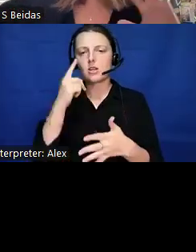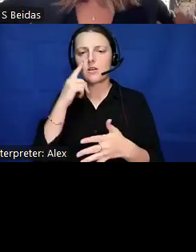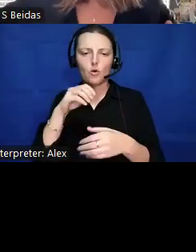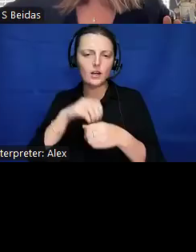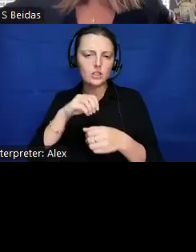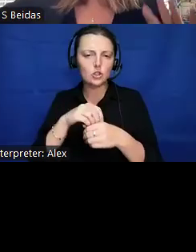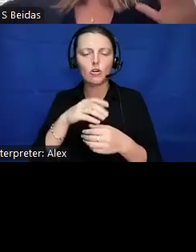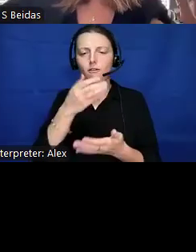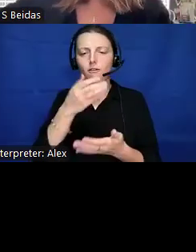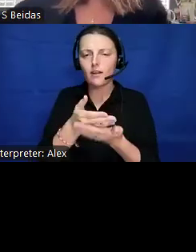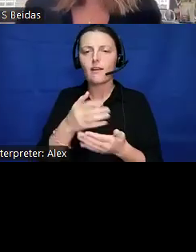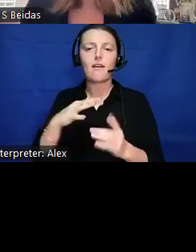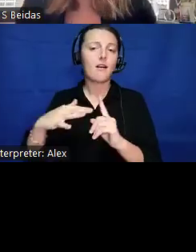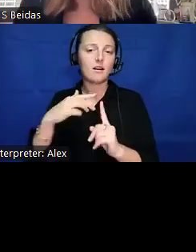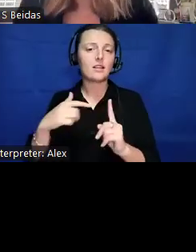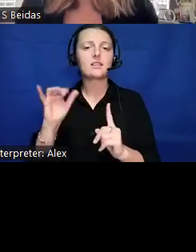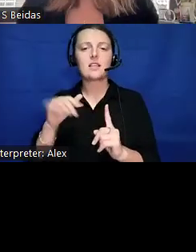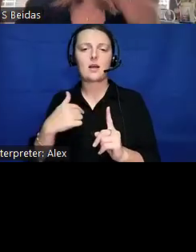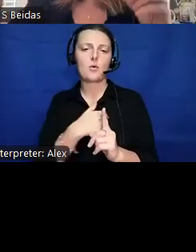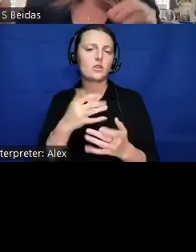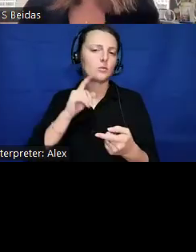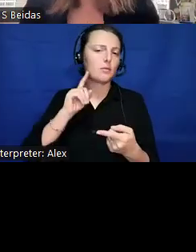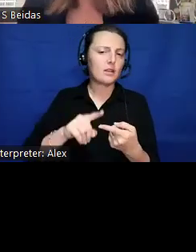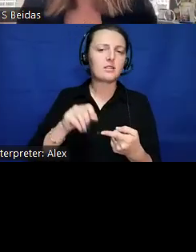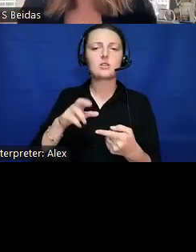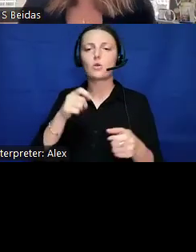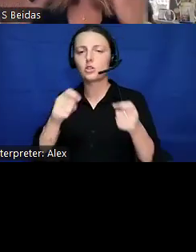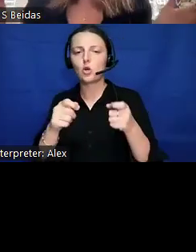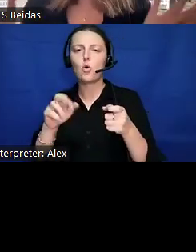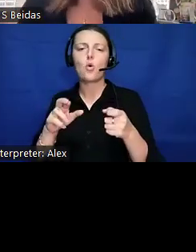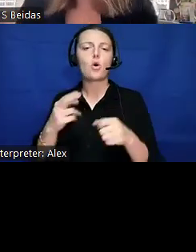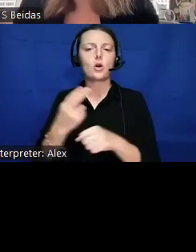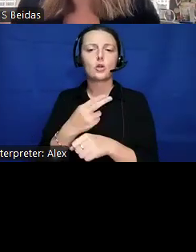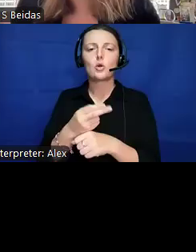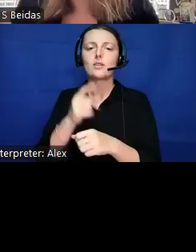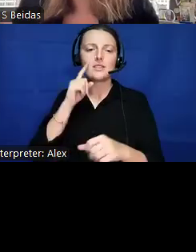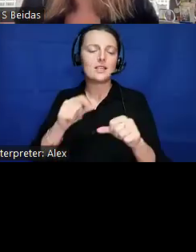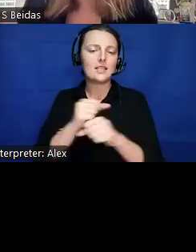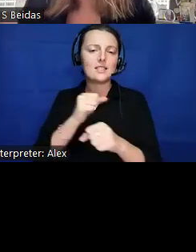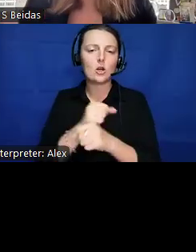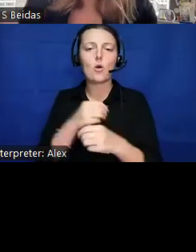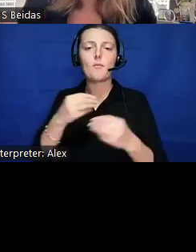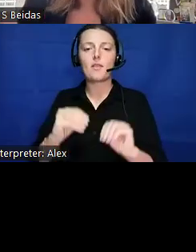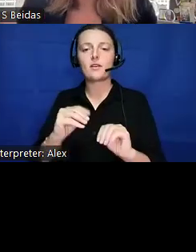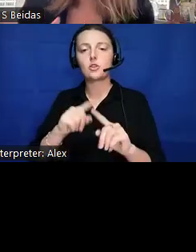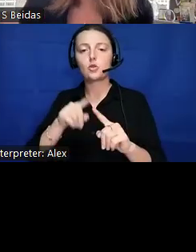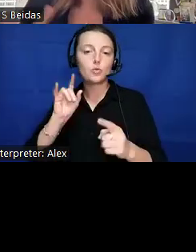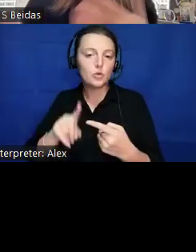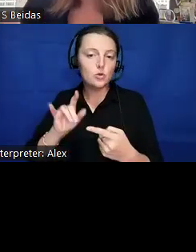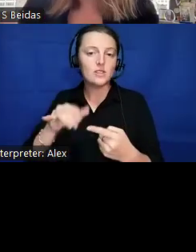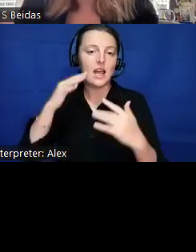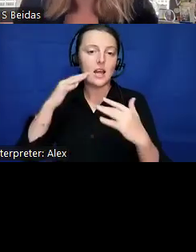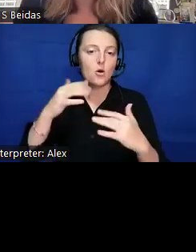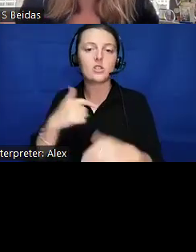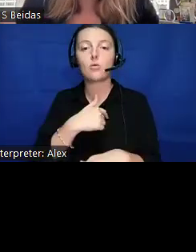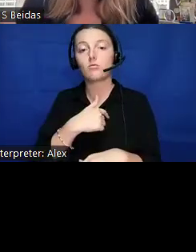to minimize or control or use statistical methods to reduce the noise so that we can maximize the signal and understand and isolate the effect of